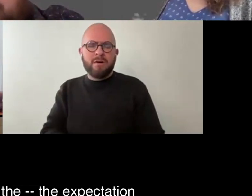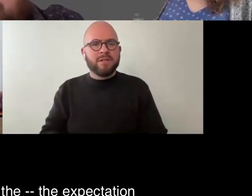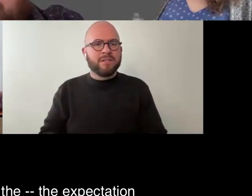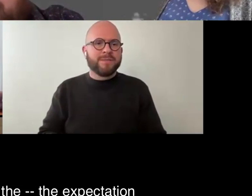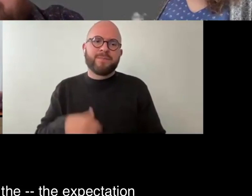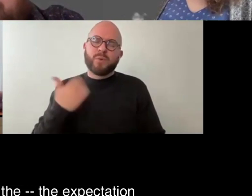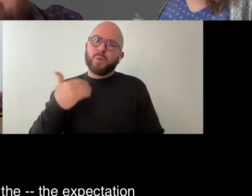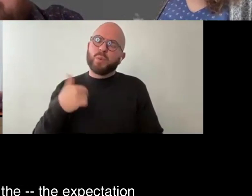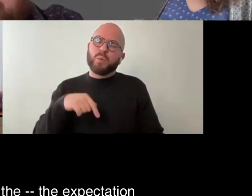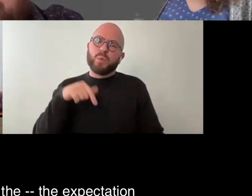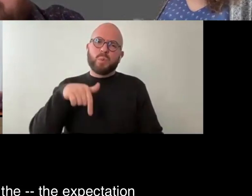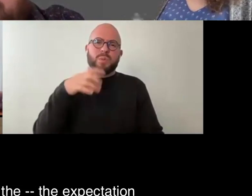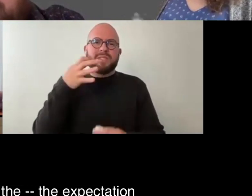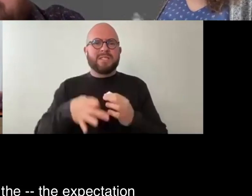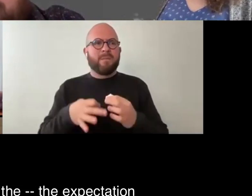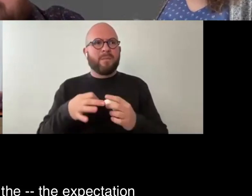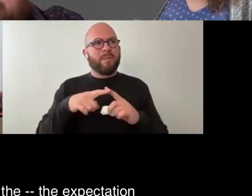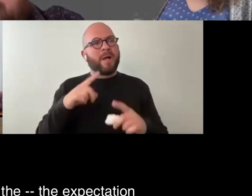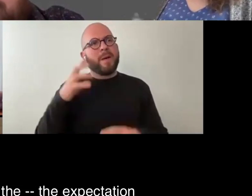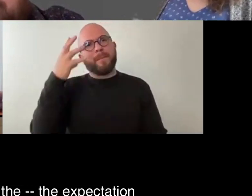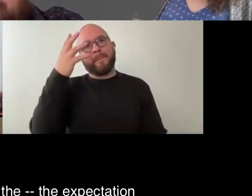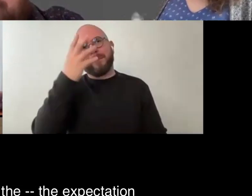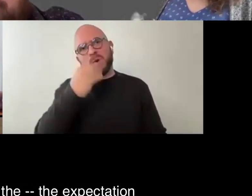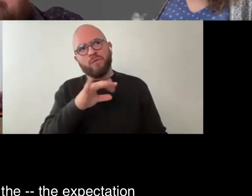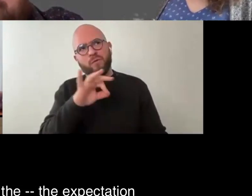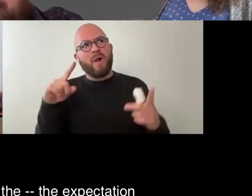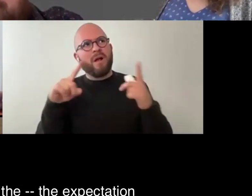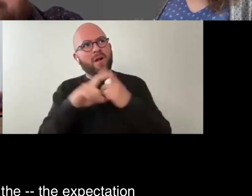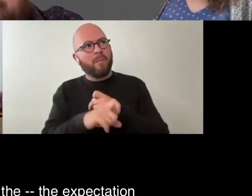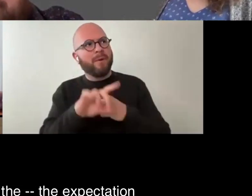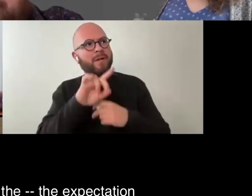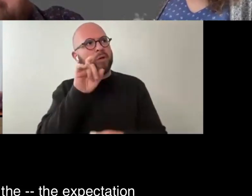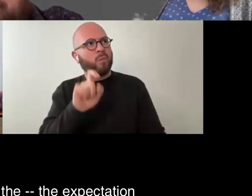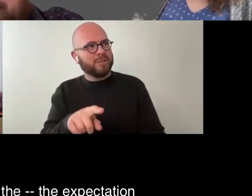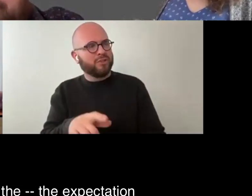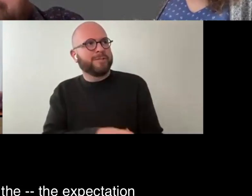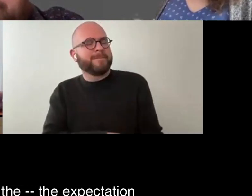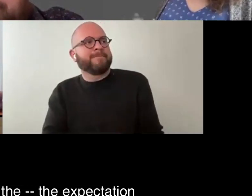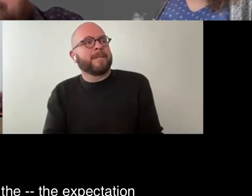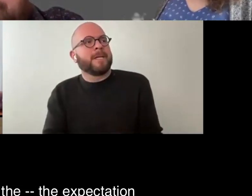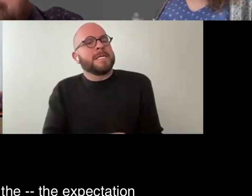complicated question. I think that